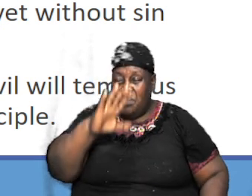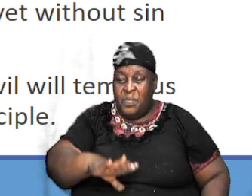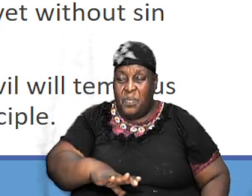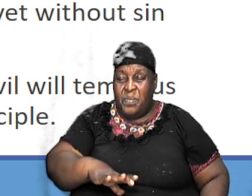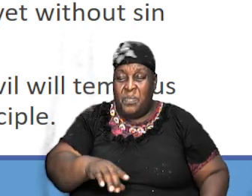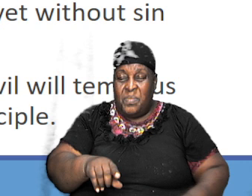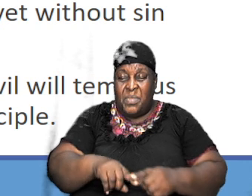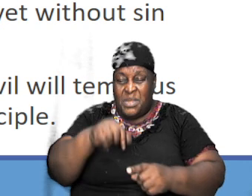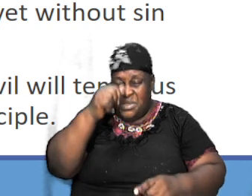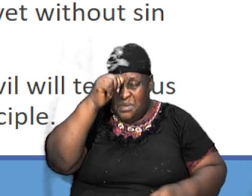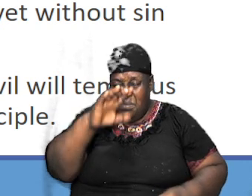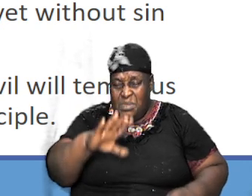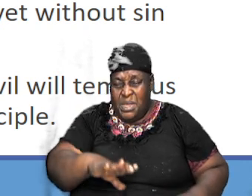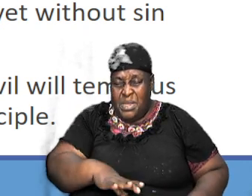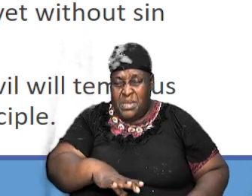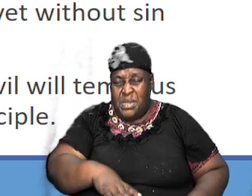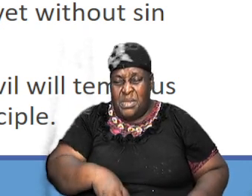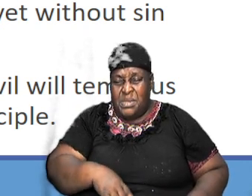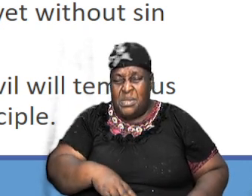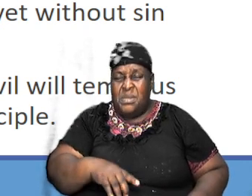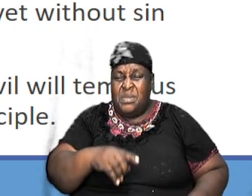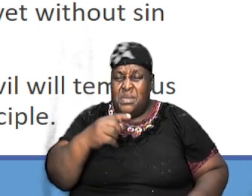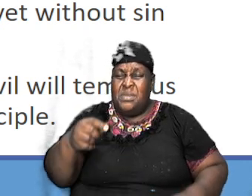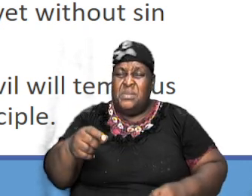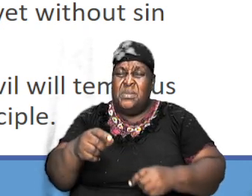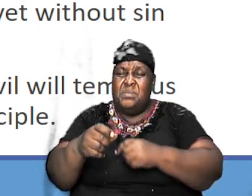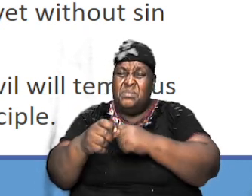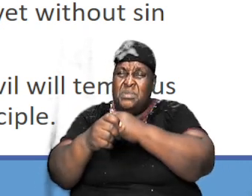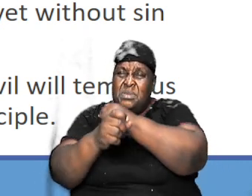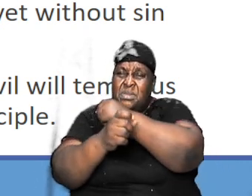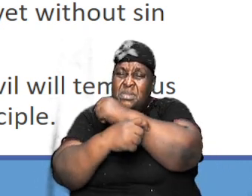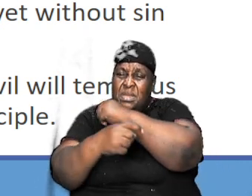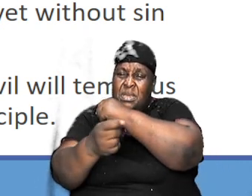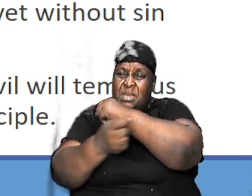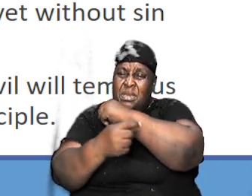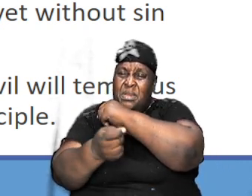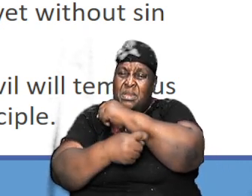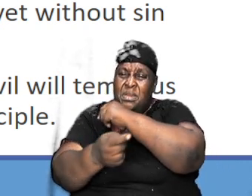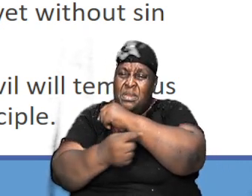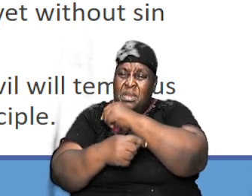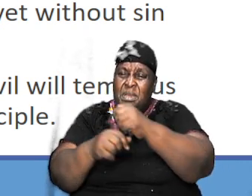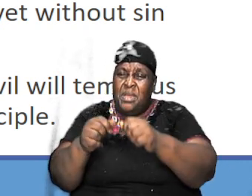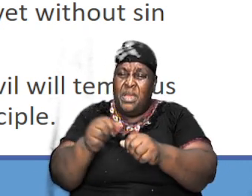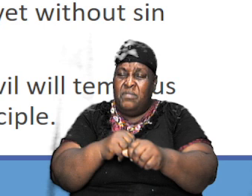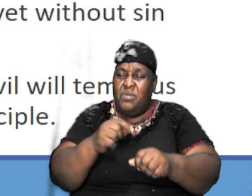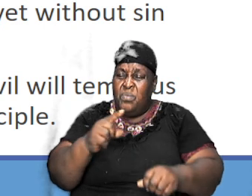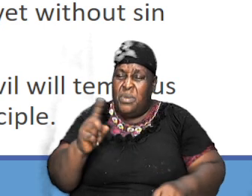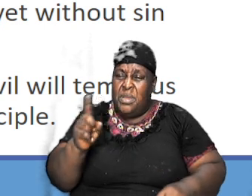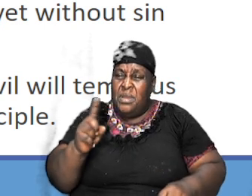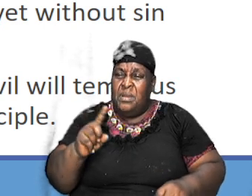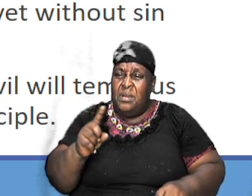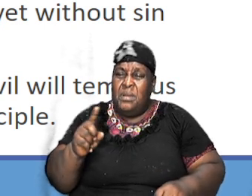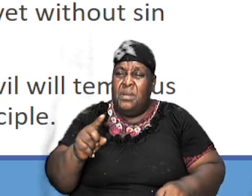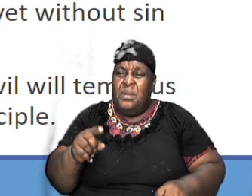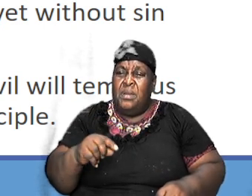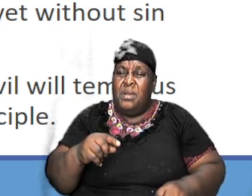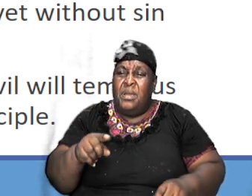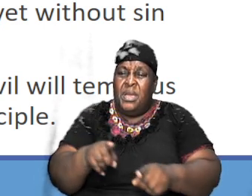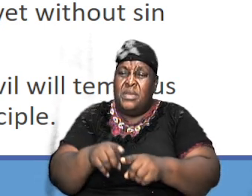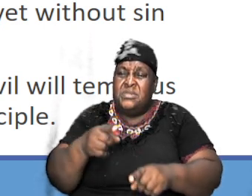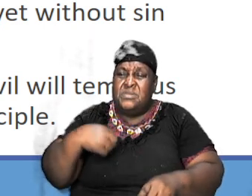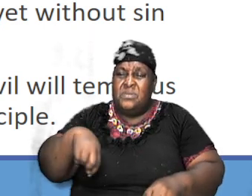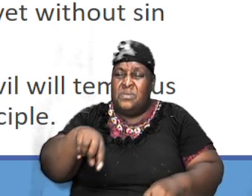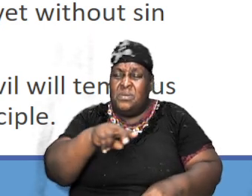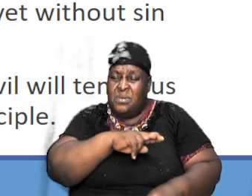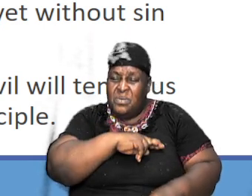man, he was tempted in all points as we were, yet without sin,